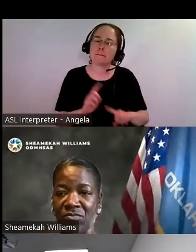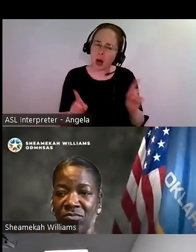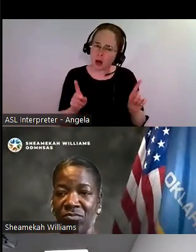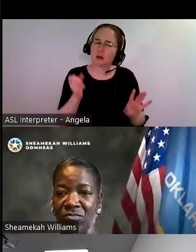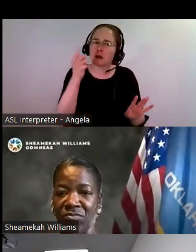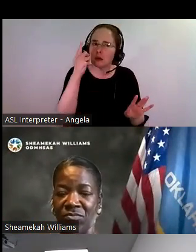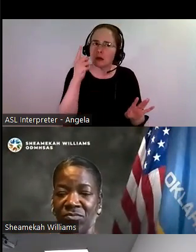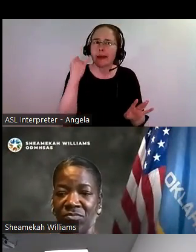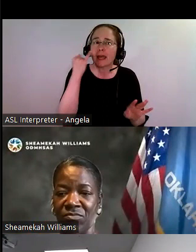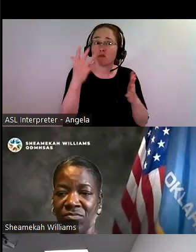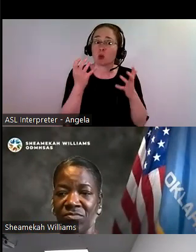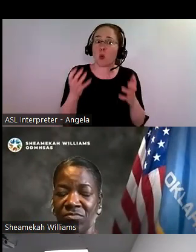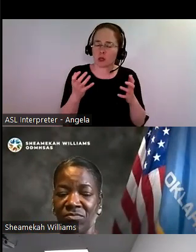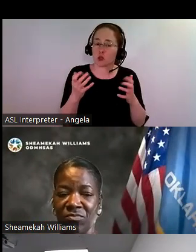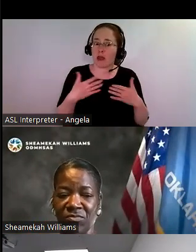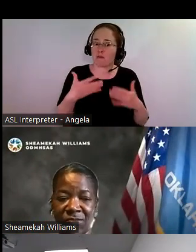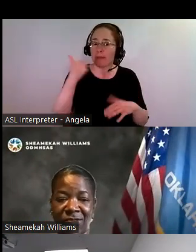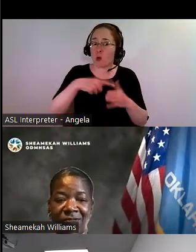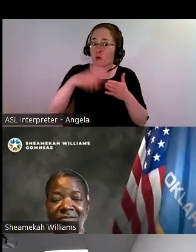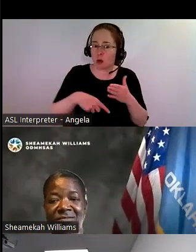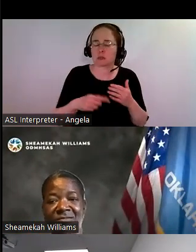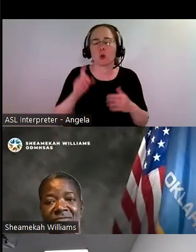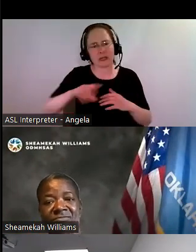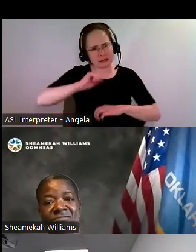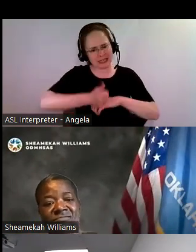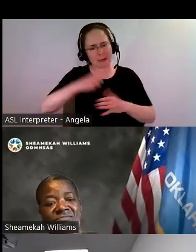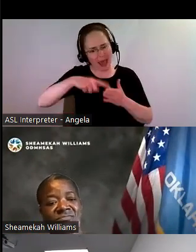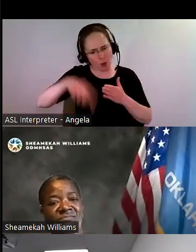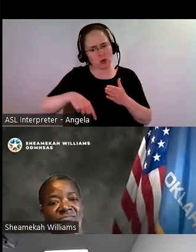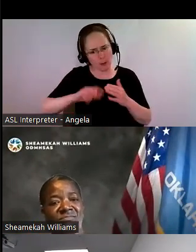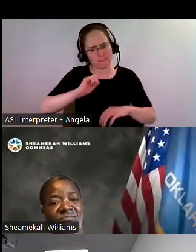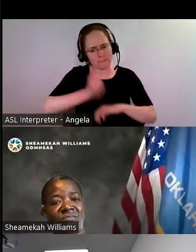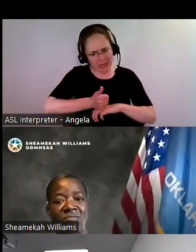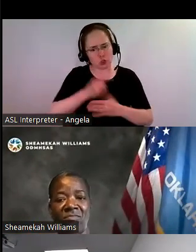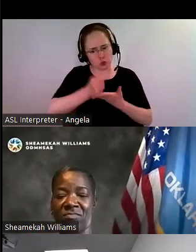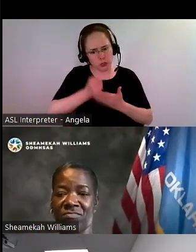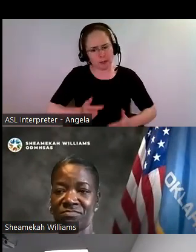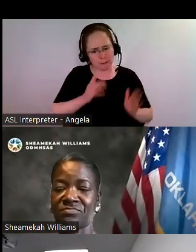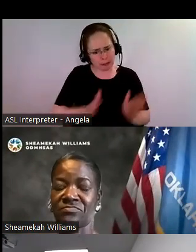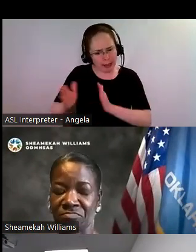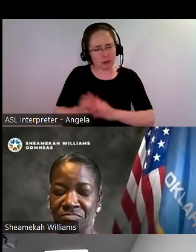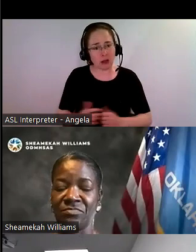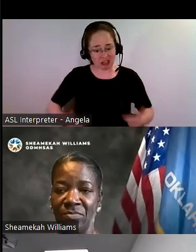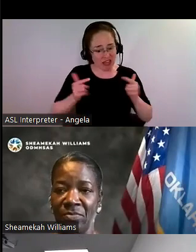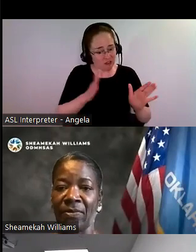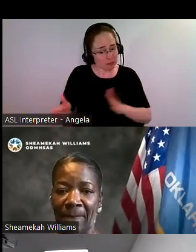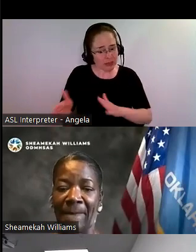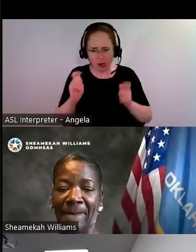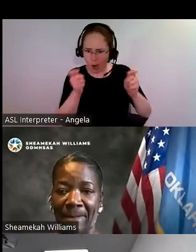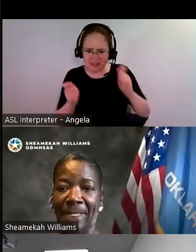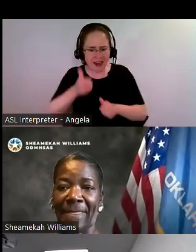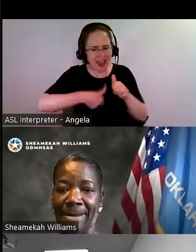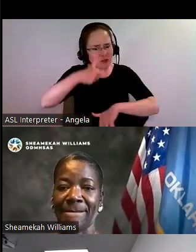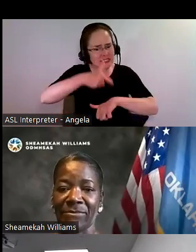do if we wanted to get outcomes is to build an outcome-based treatment plan. And it has to be a live treatment plan that is updated every time a